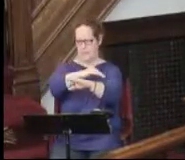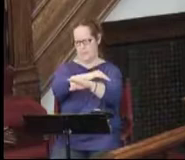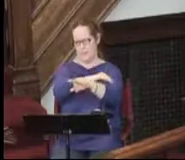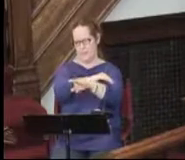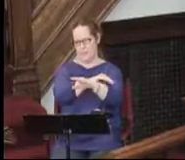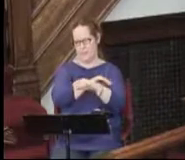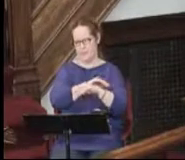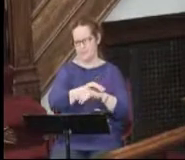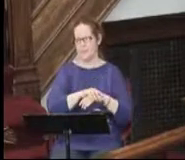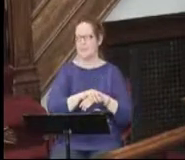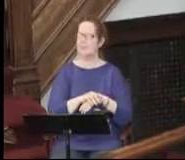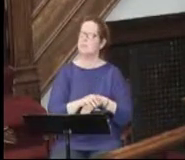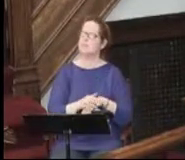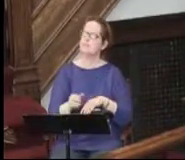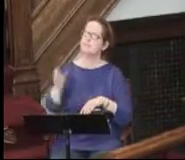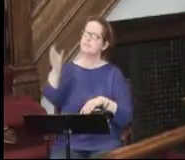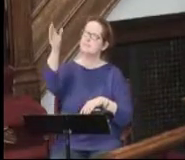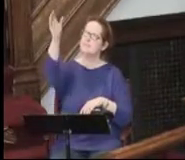upon a lonely